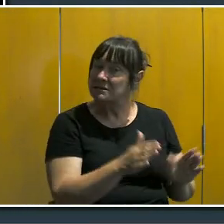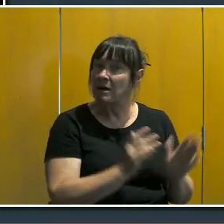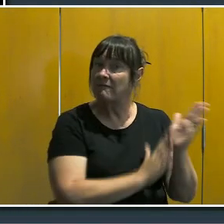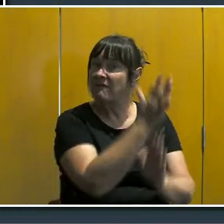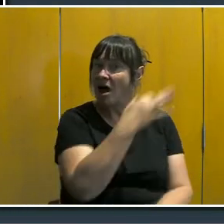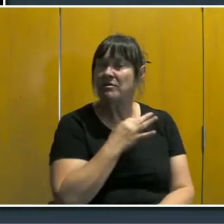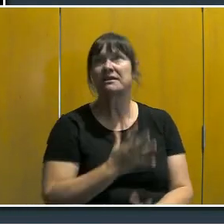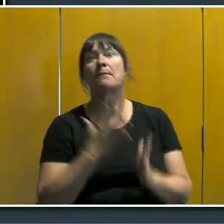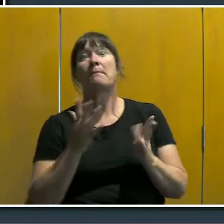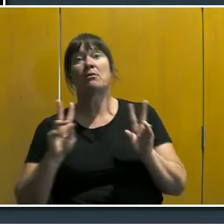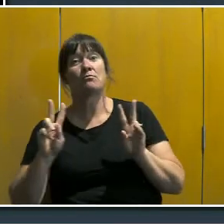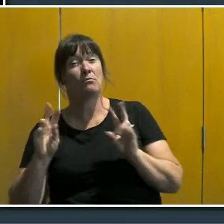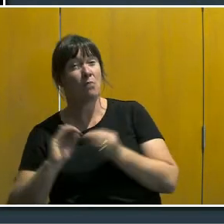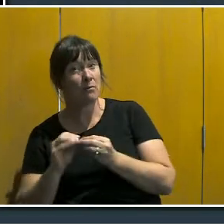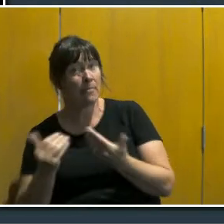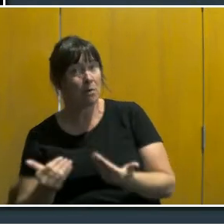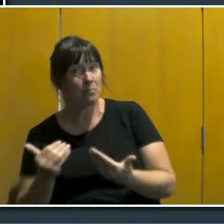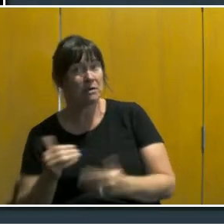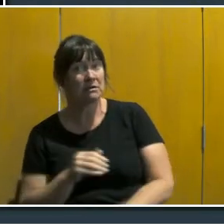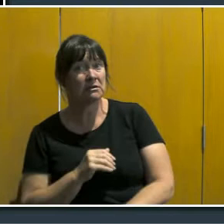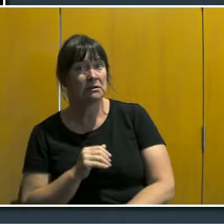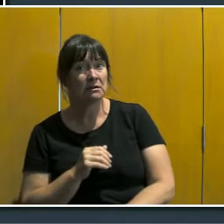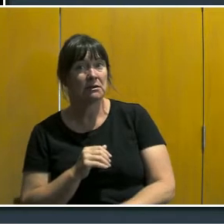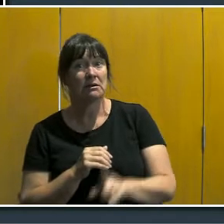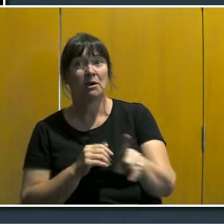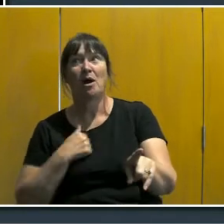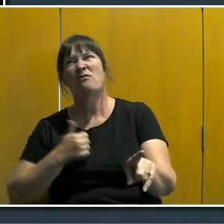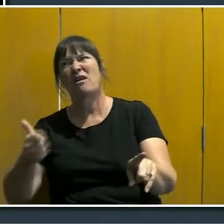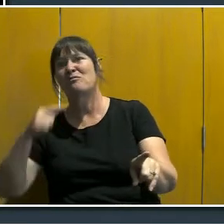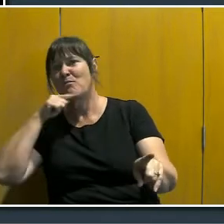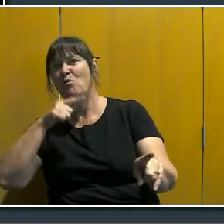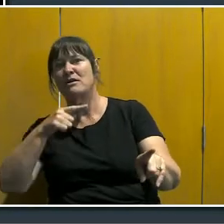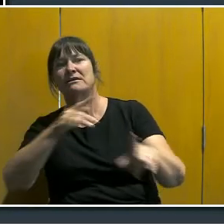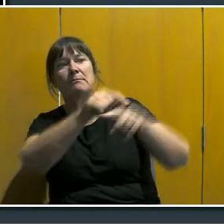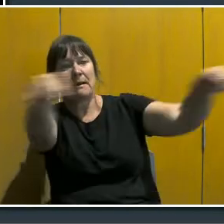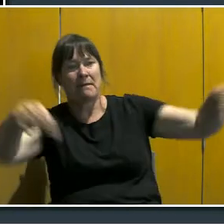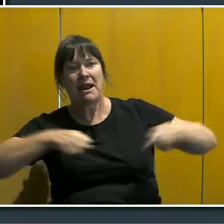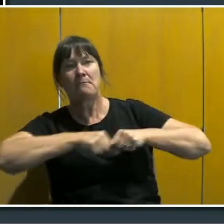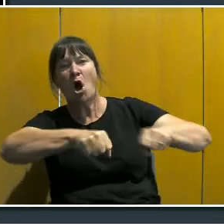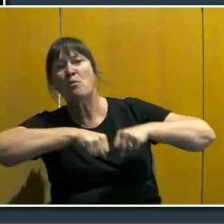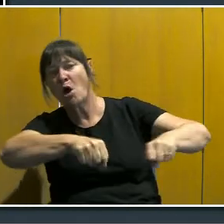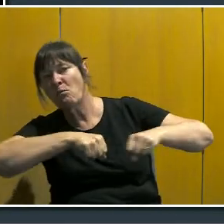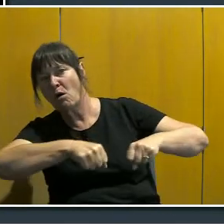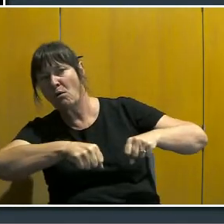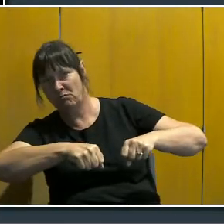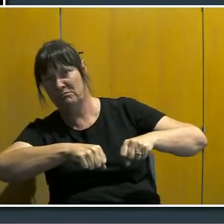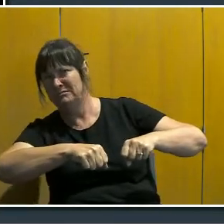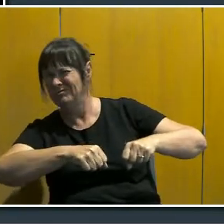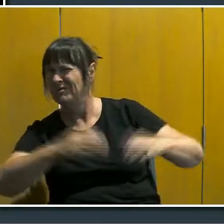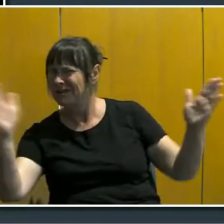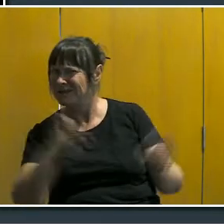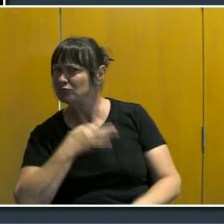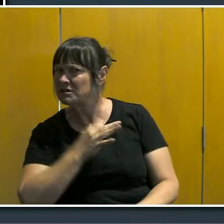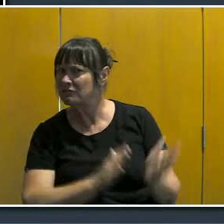moment. Here's one of my poor neighbours mowing a massive paddock. And